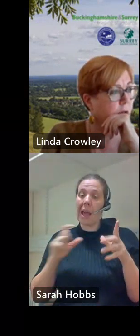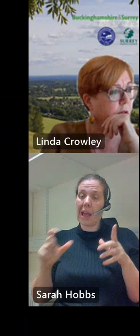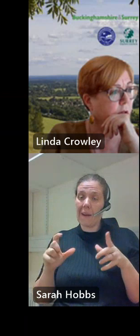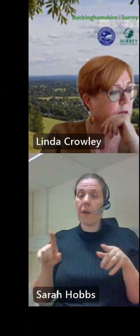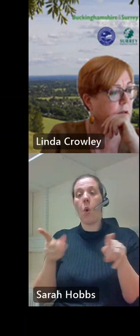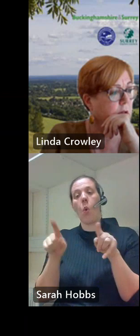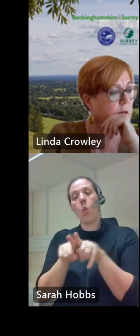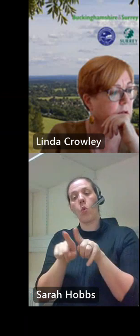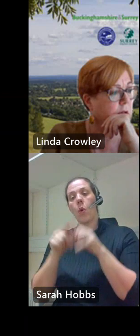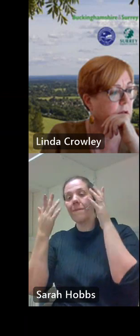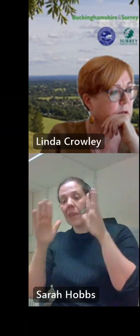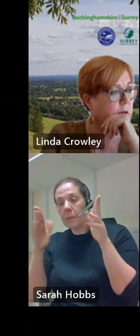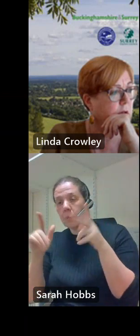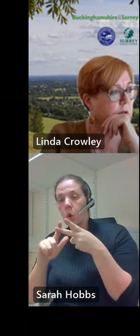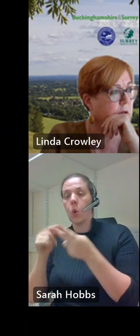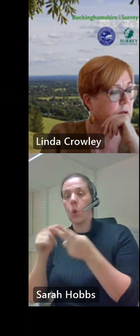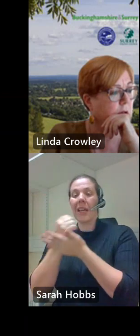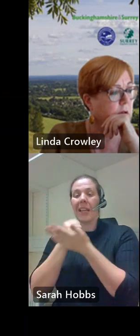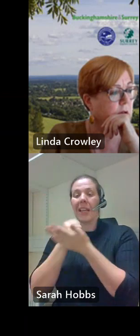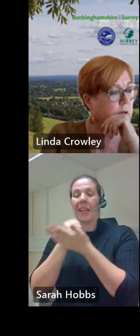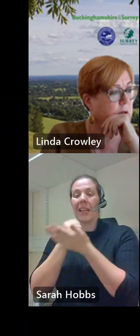accounts. Next slide, please.